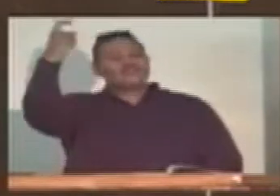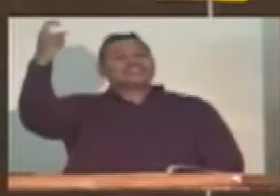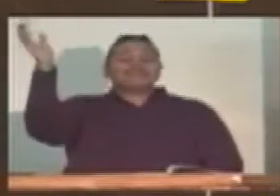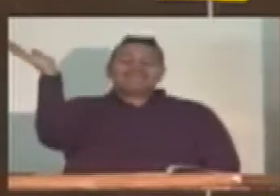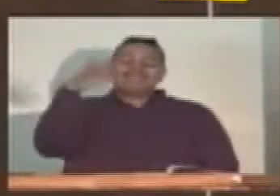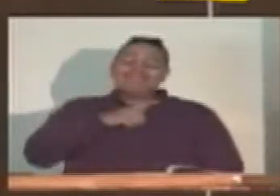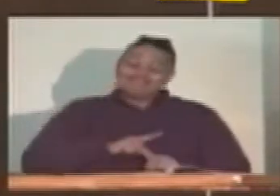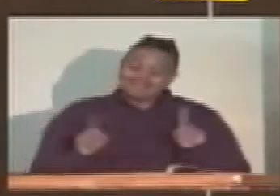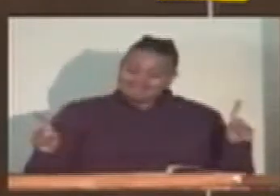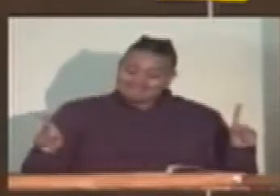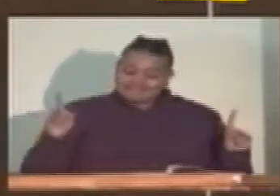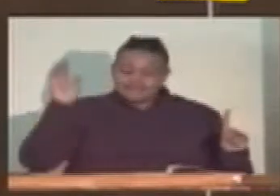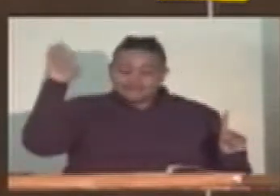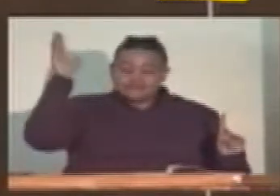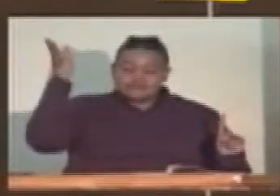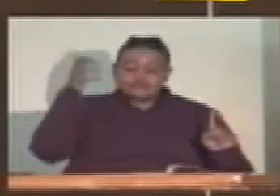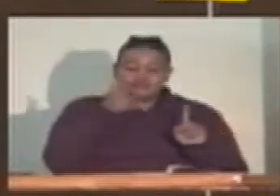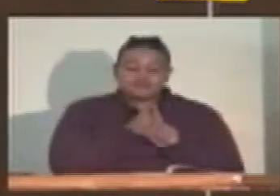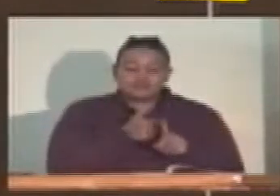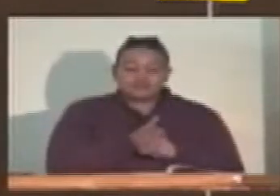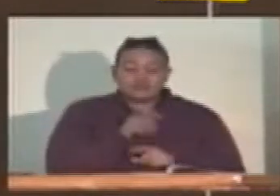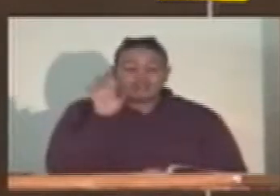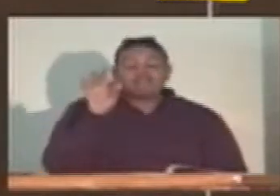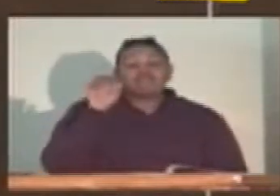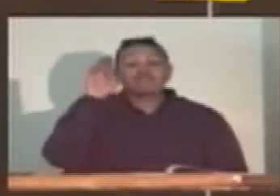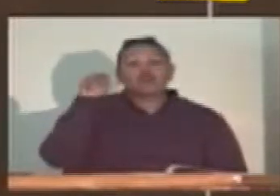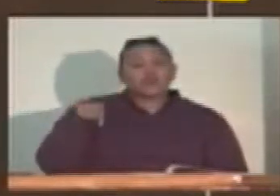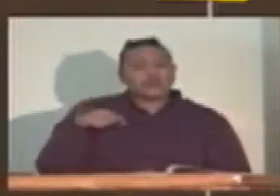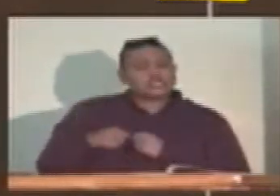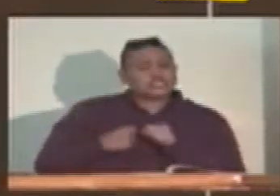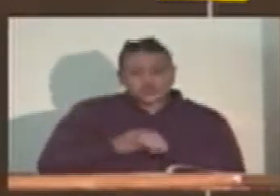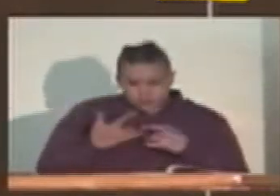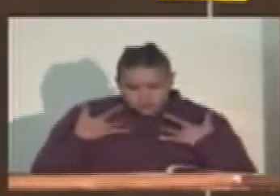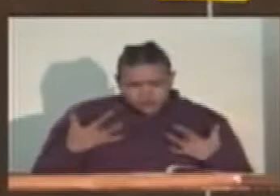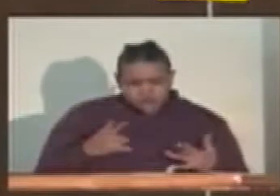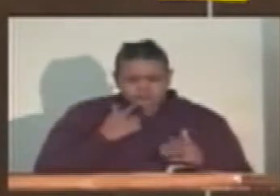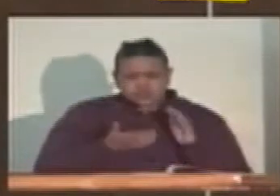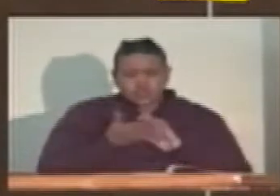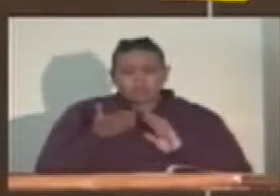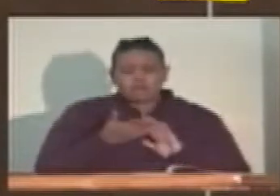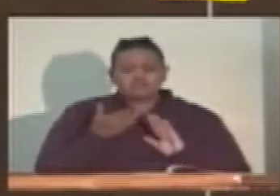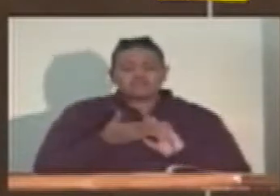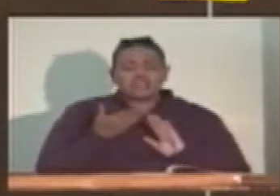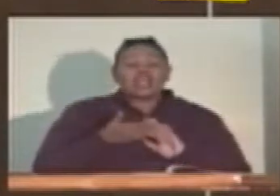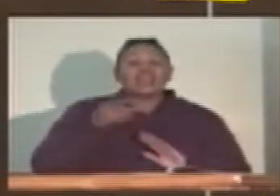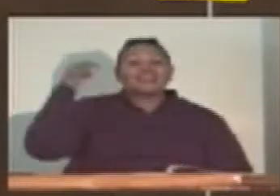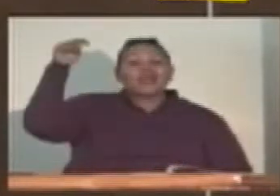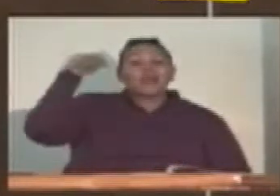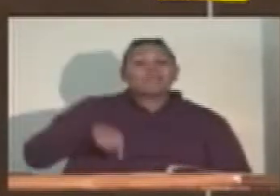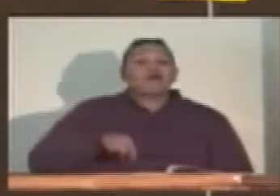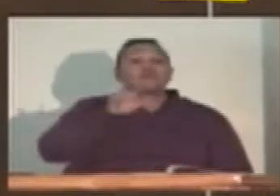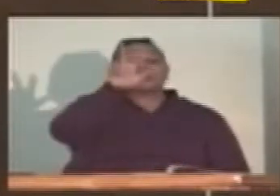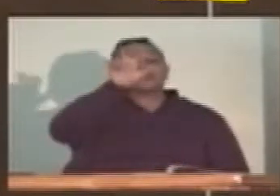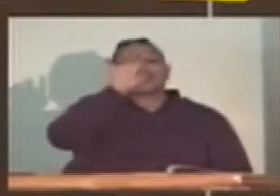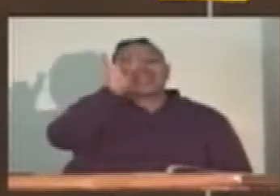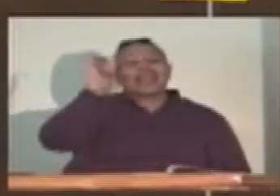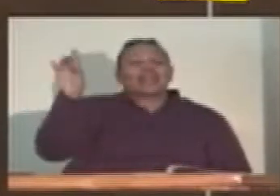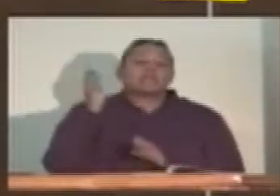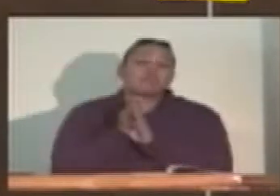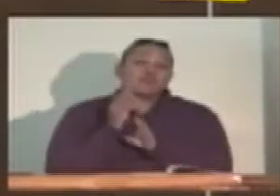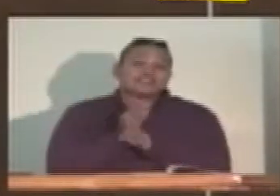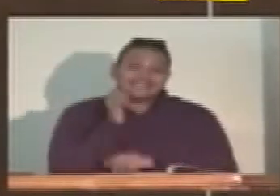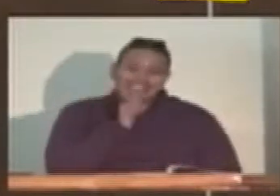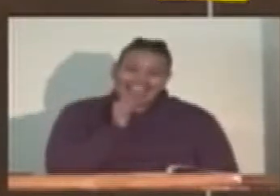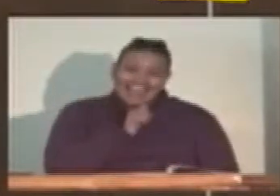However, Mr. Speaker, as of February of this year, the operation has fallen to 388